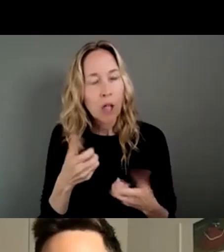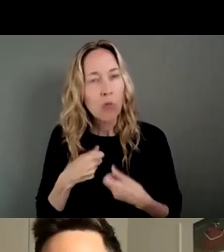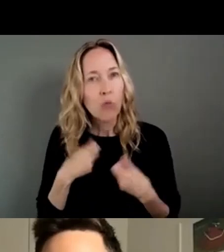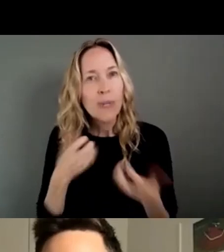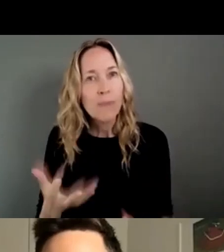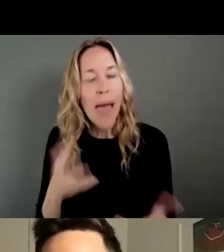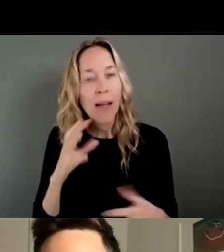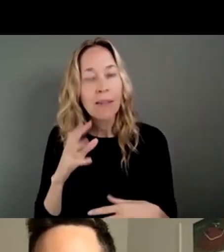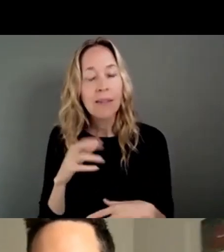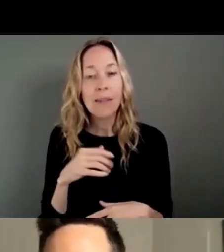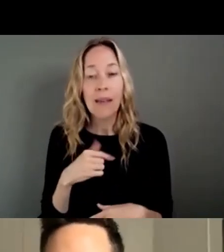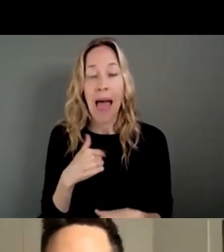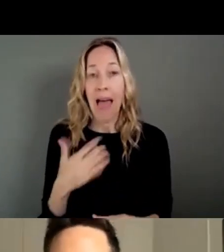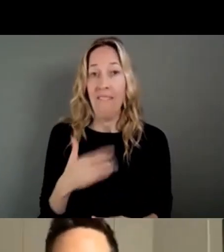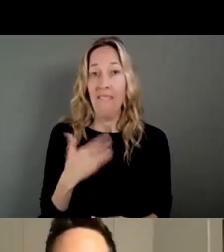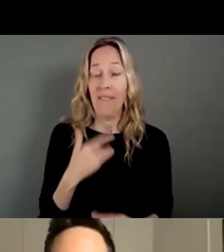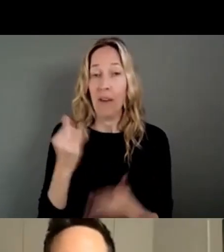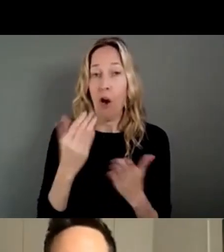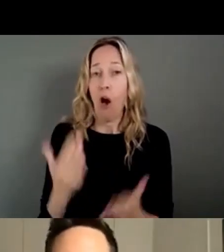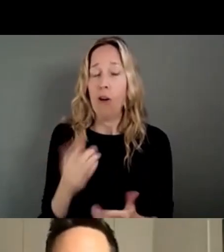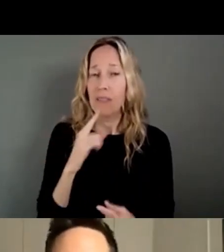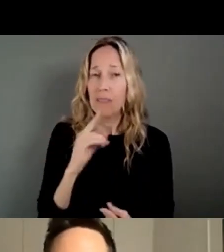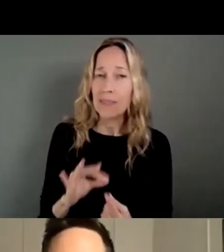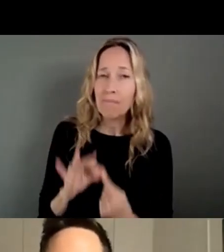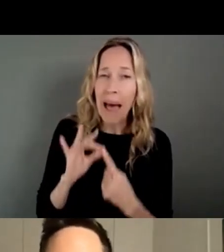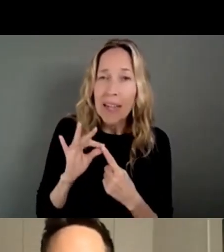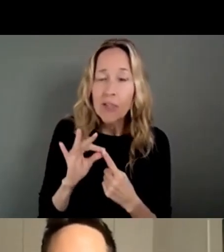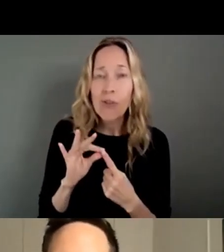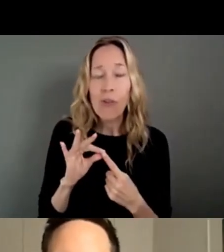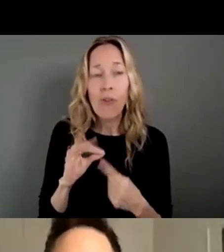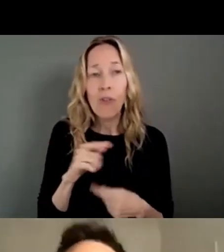really special creatures, that they are here to tell